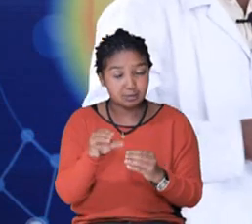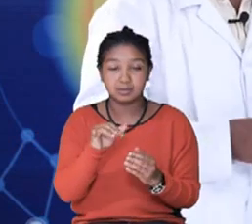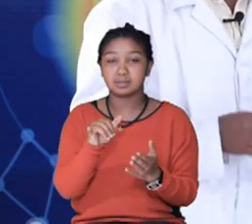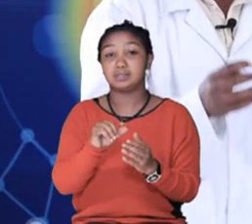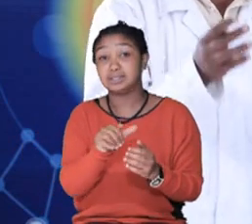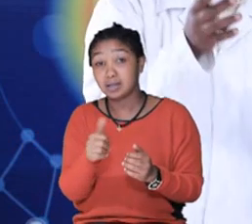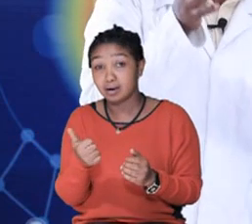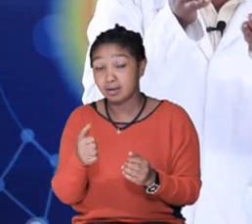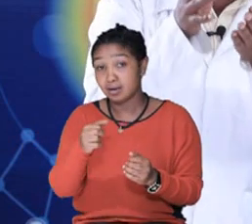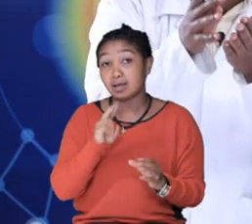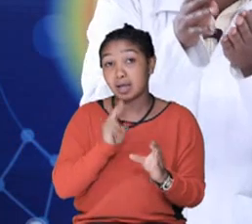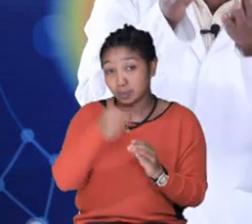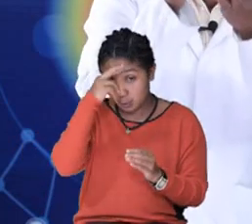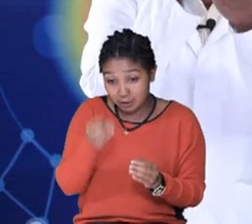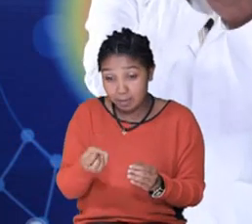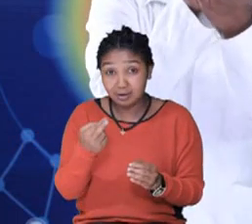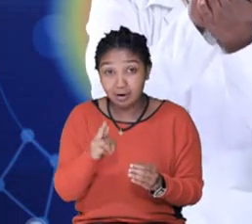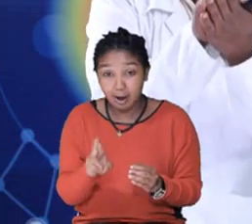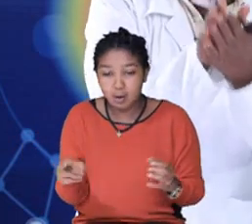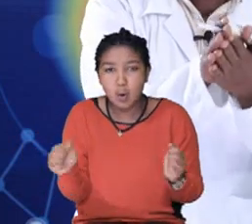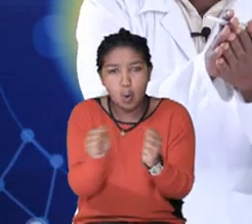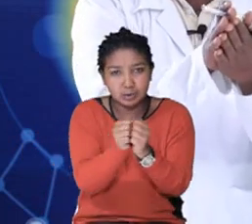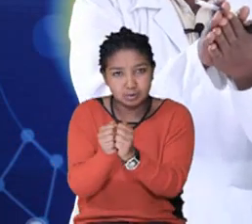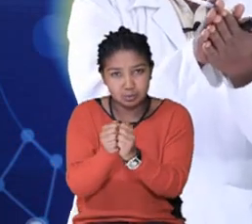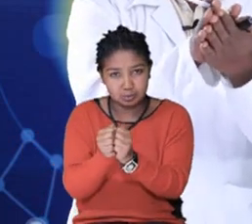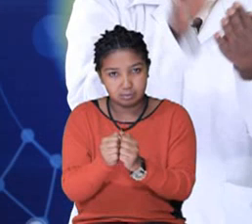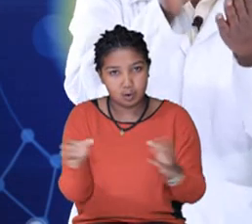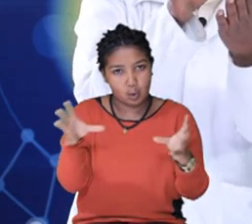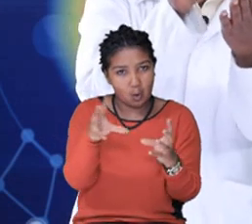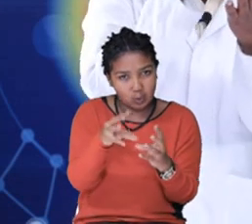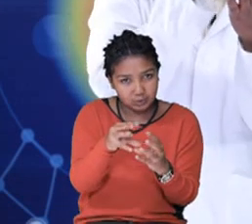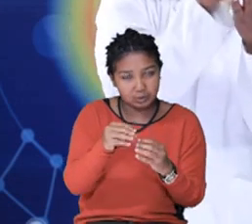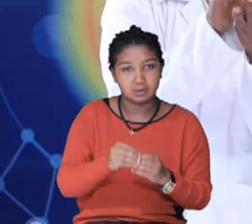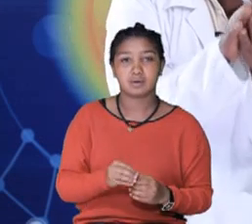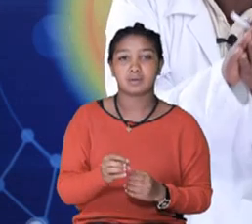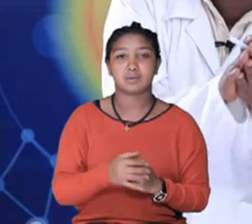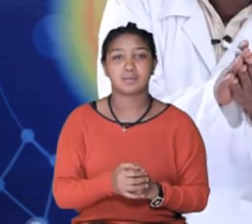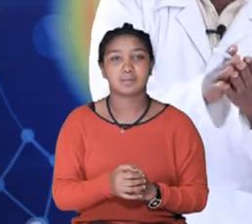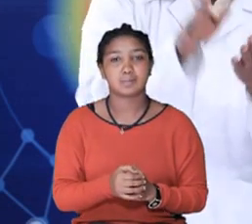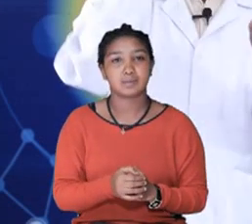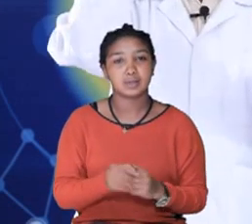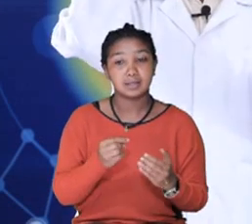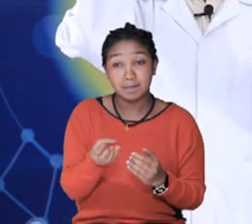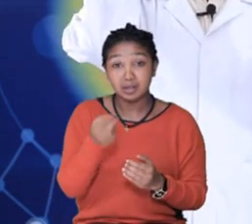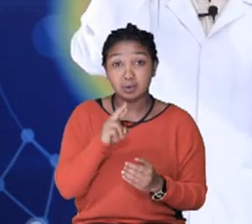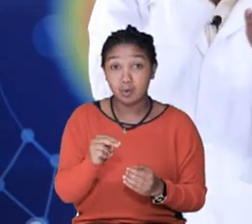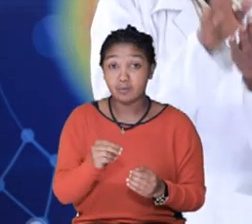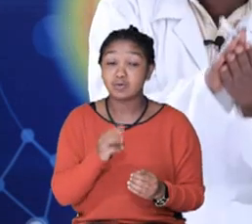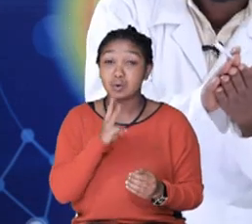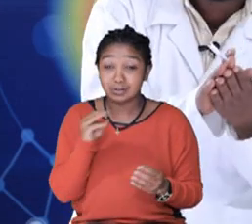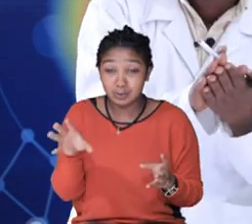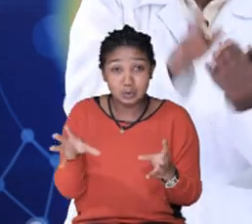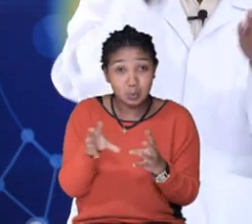gas because the particle of the liquid is close together. The particle of the liquid is close together. The particle of the liquid